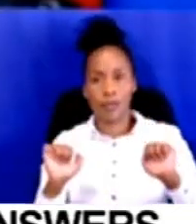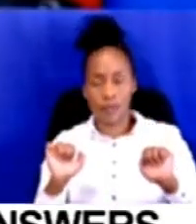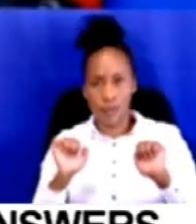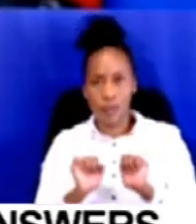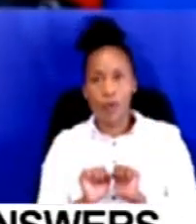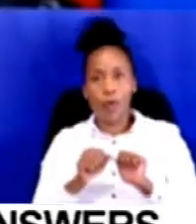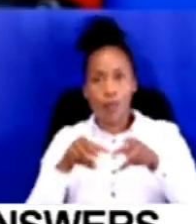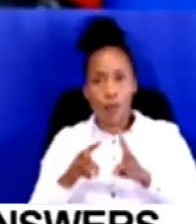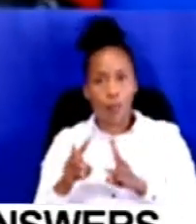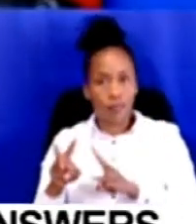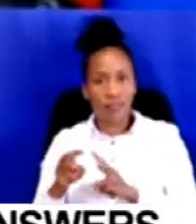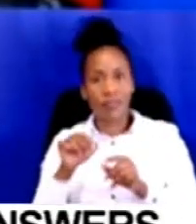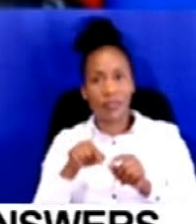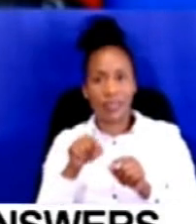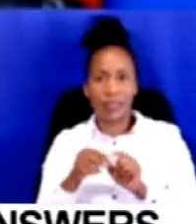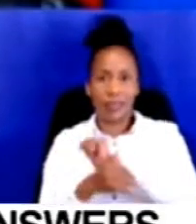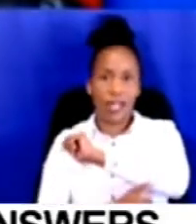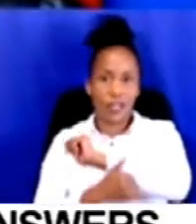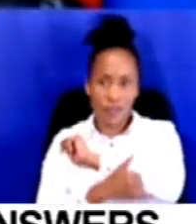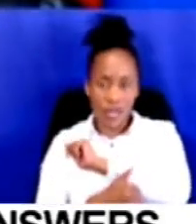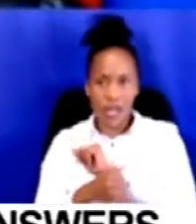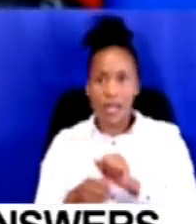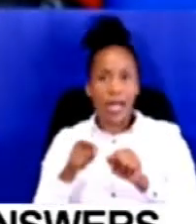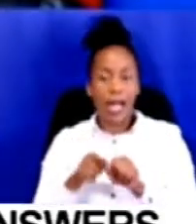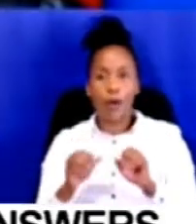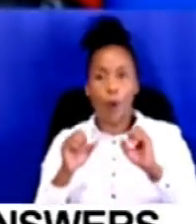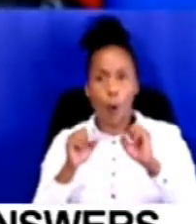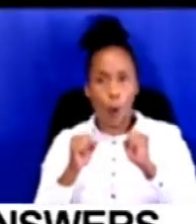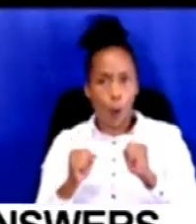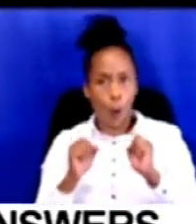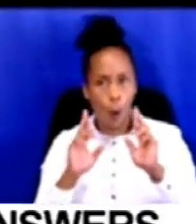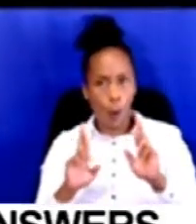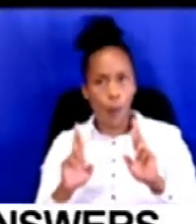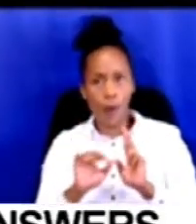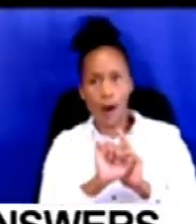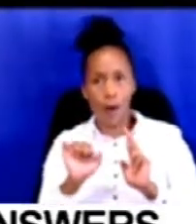country and their unwavering hope to promote